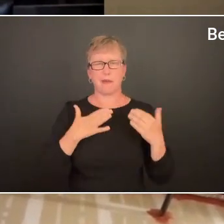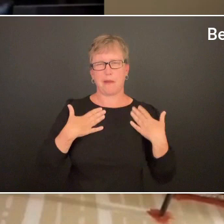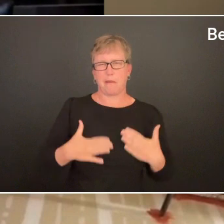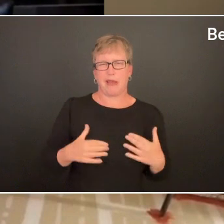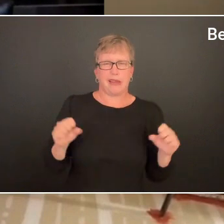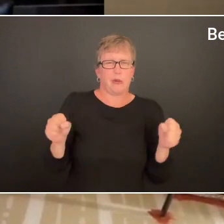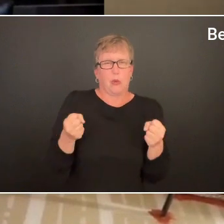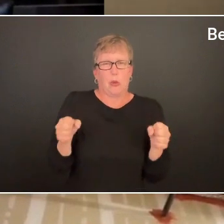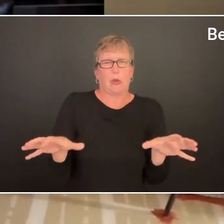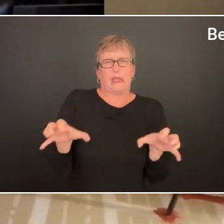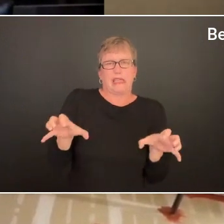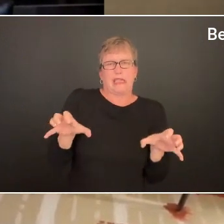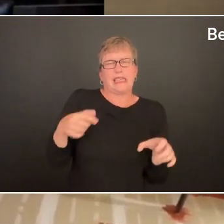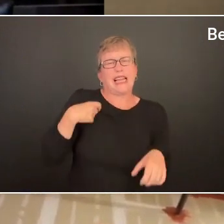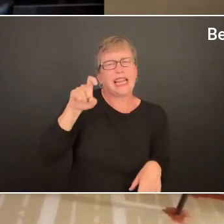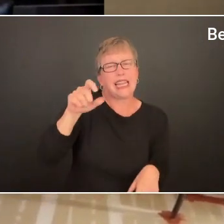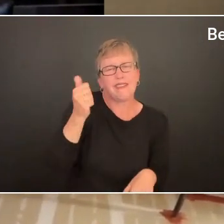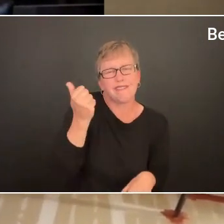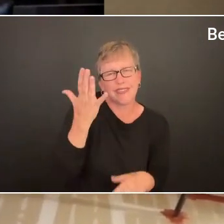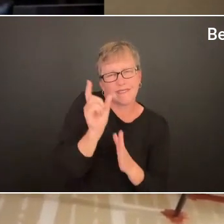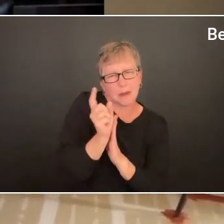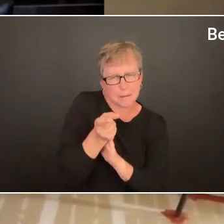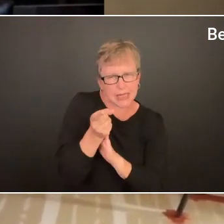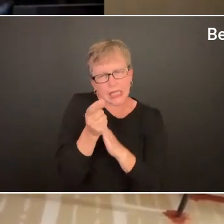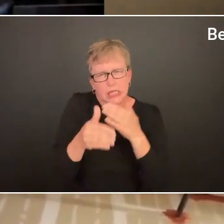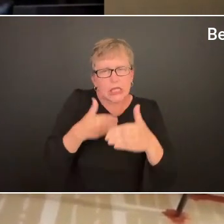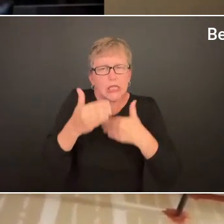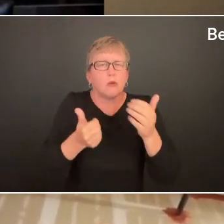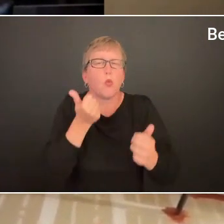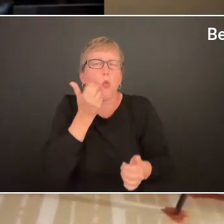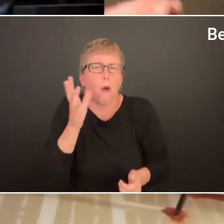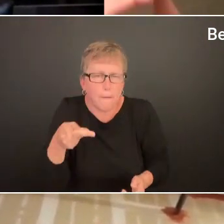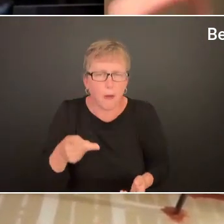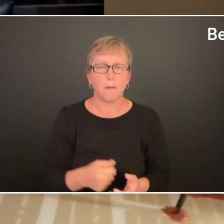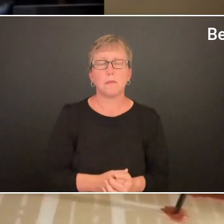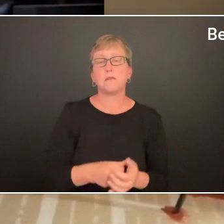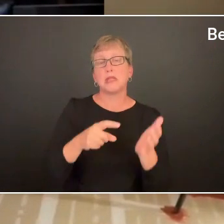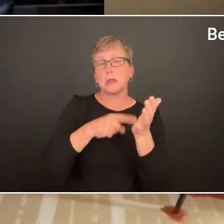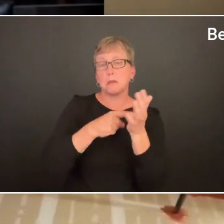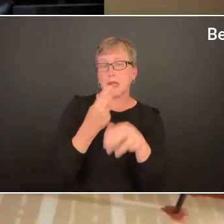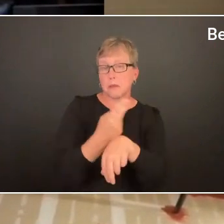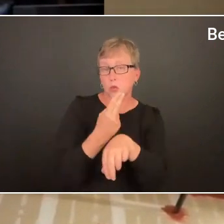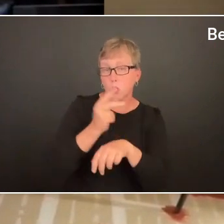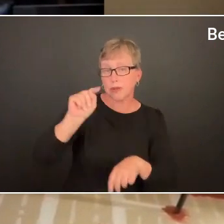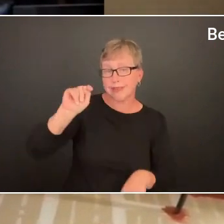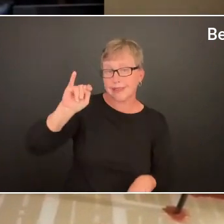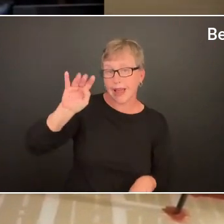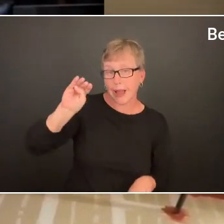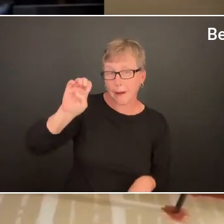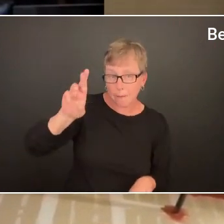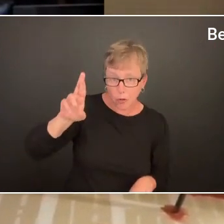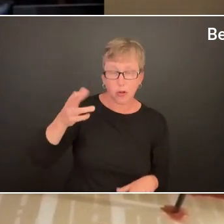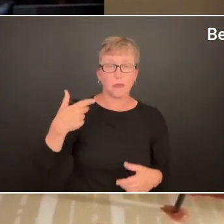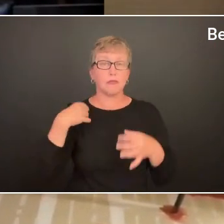So communication is more of like, hey, I'm at a -5. My body is